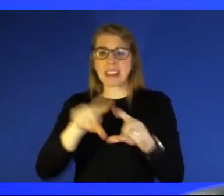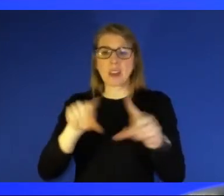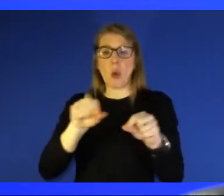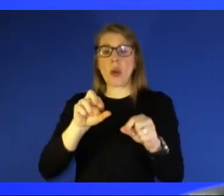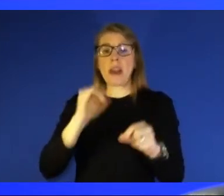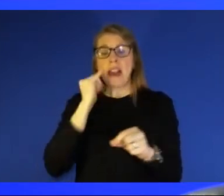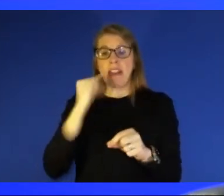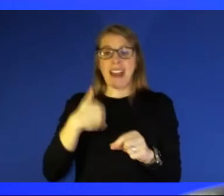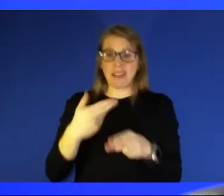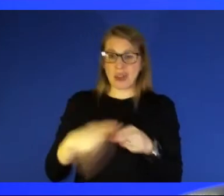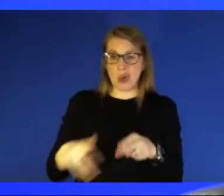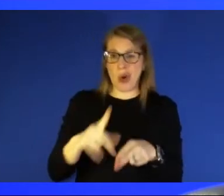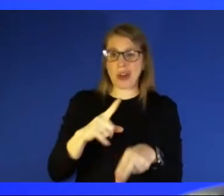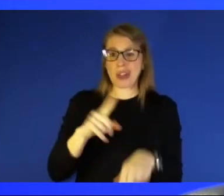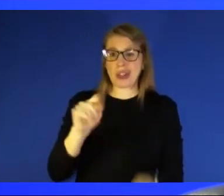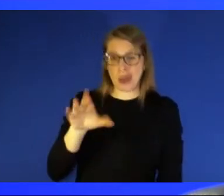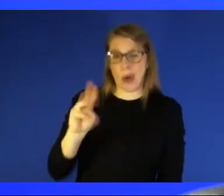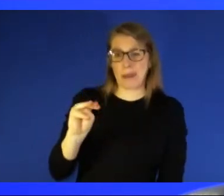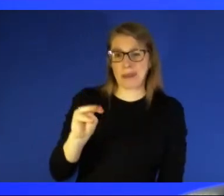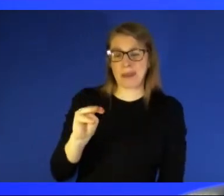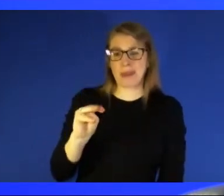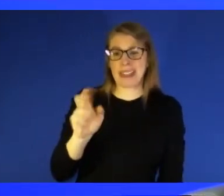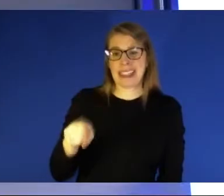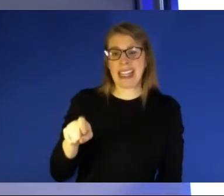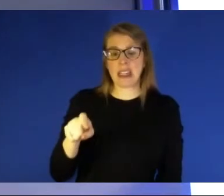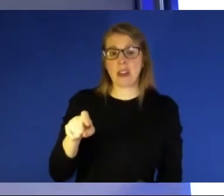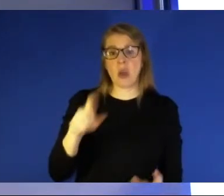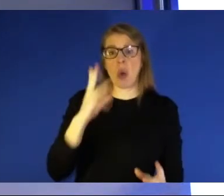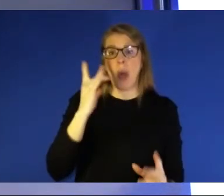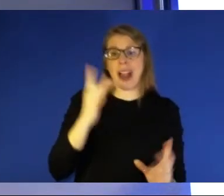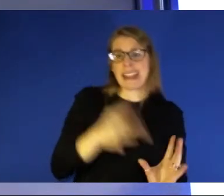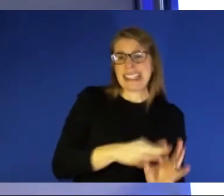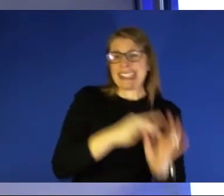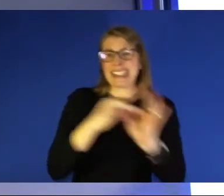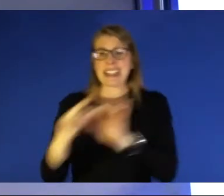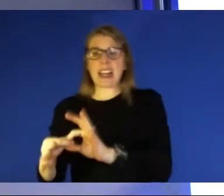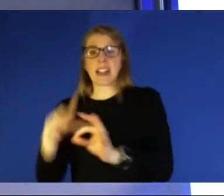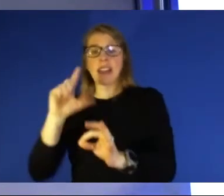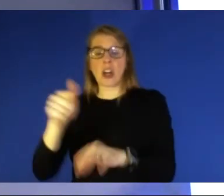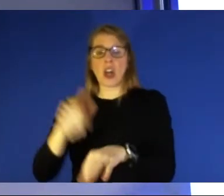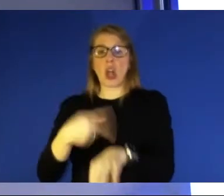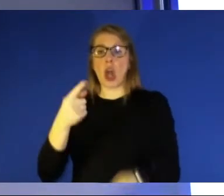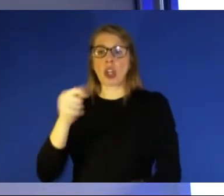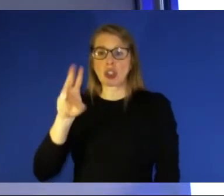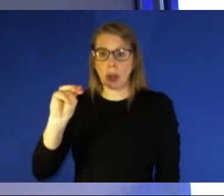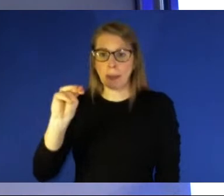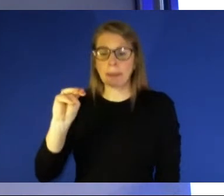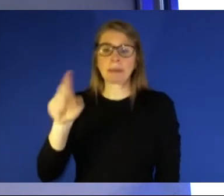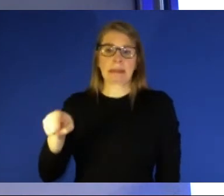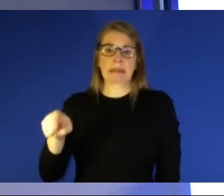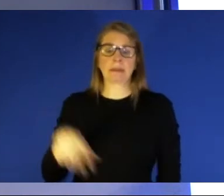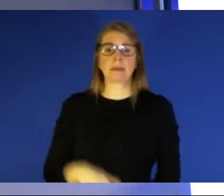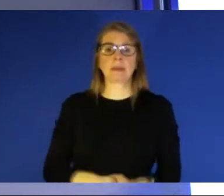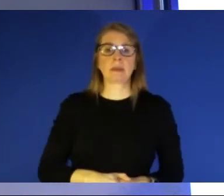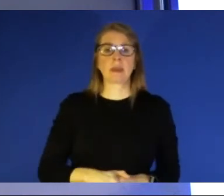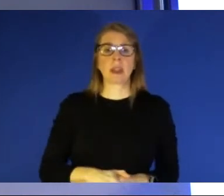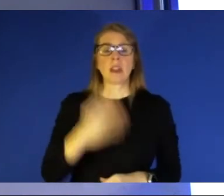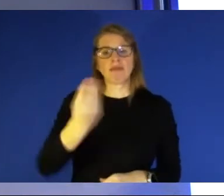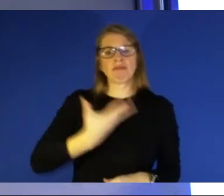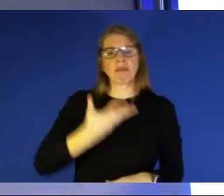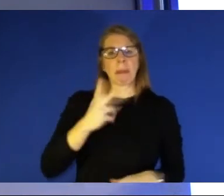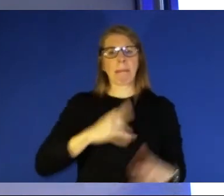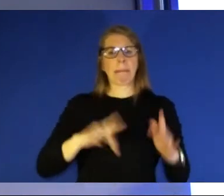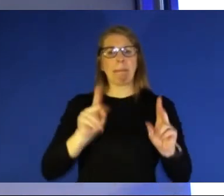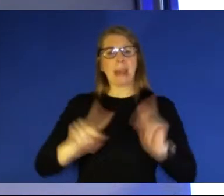look to bridge to long-term resources. Earlier you said something that got my attention about people needing to feel comfortable in expressing that